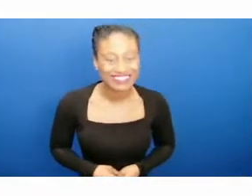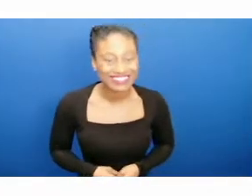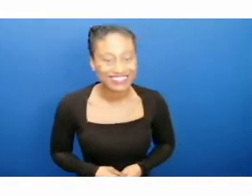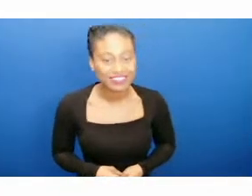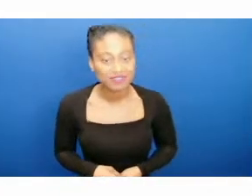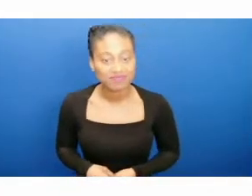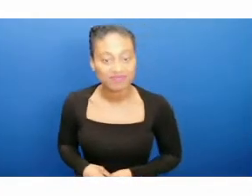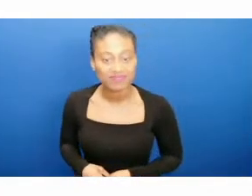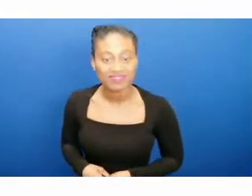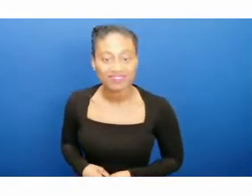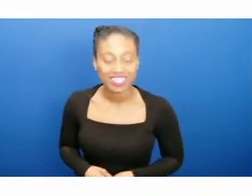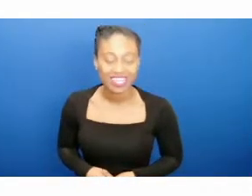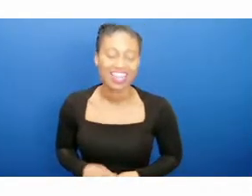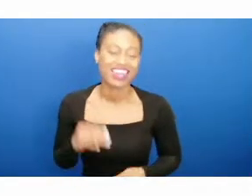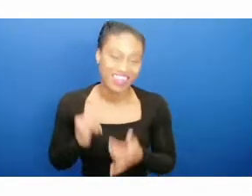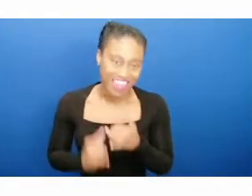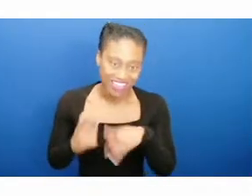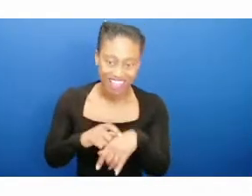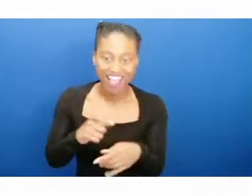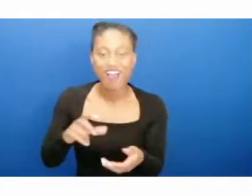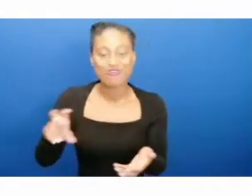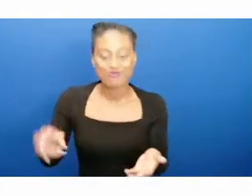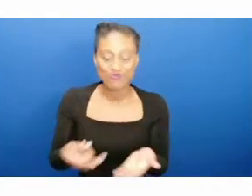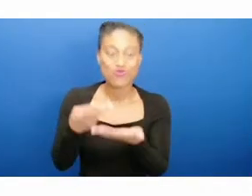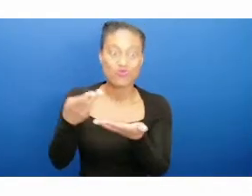do our final scoop of this filling.